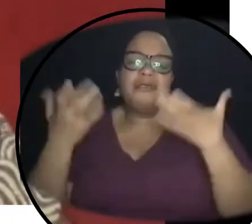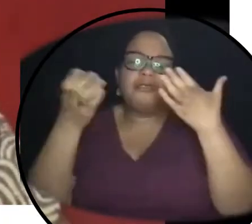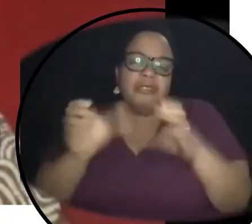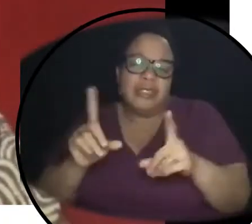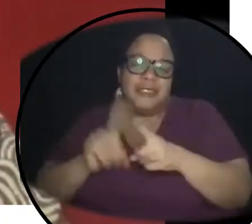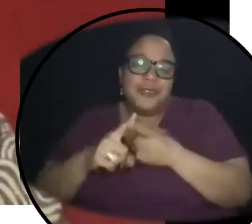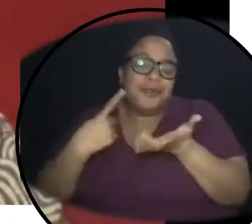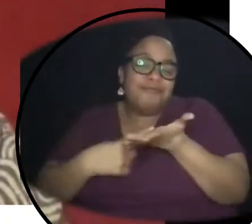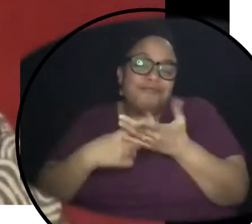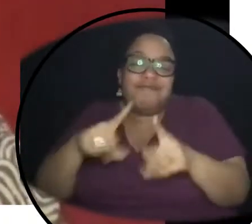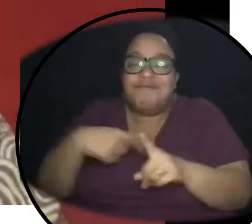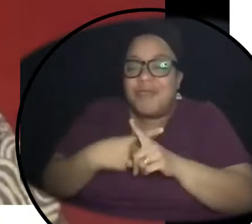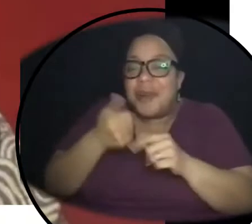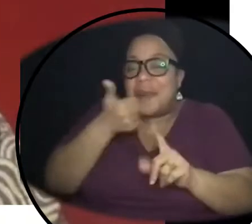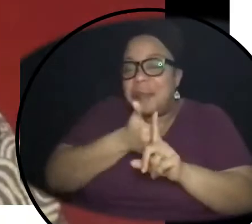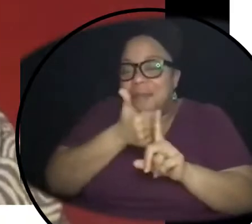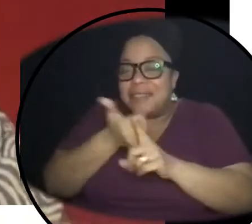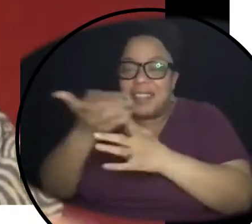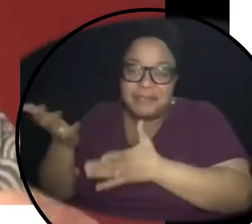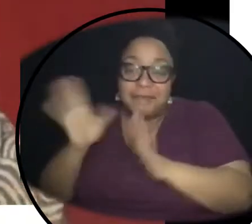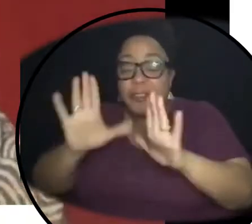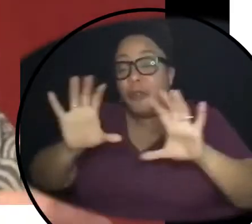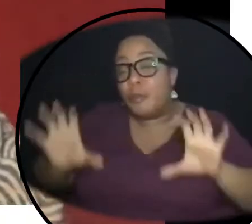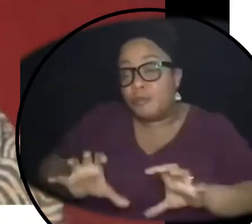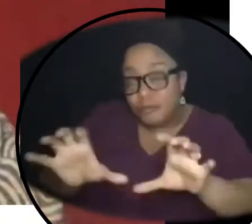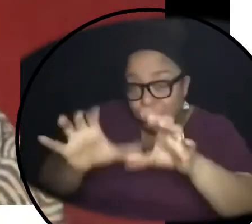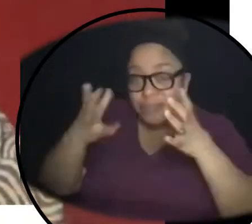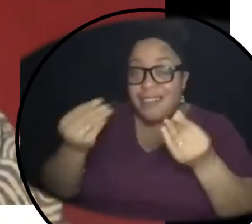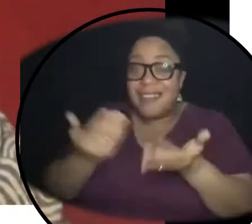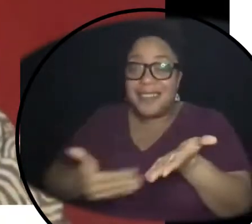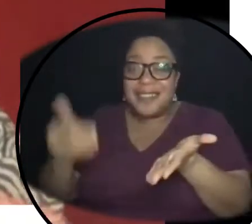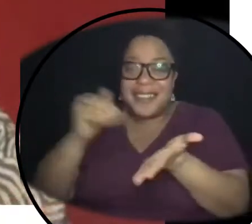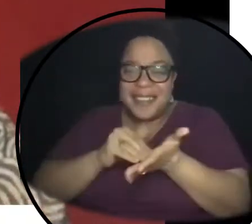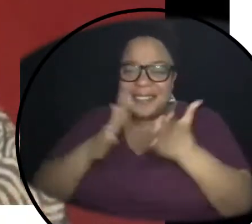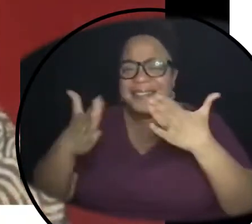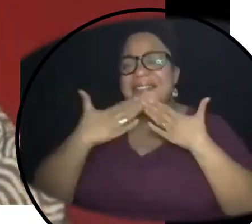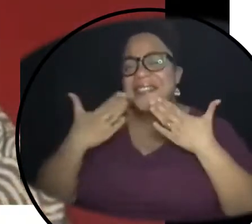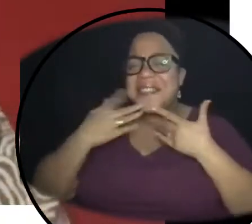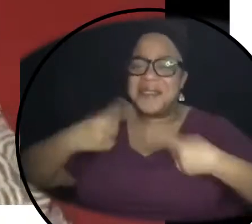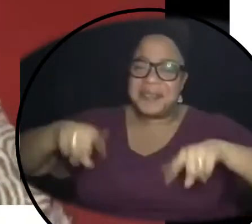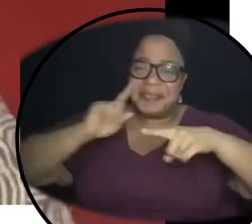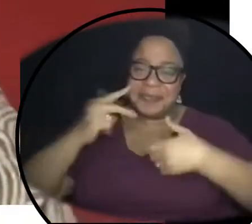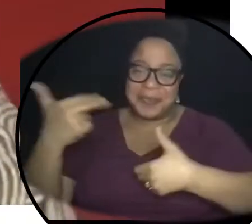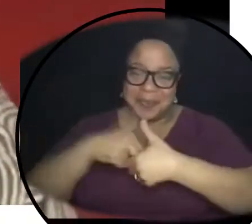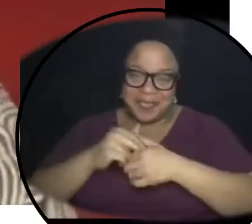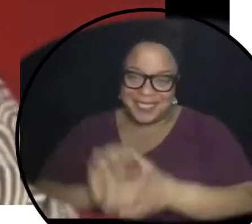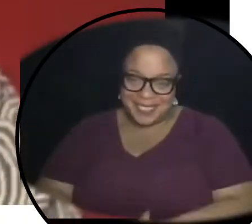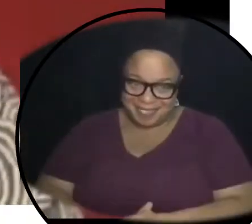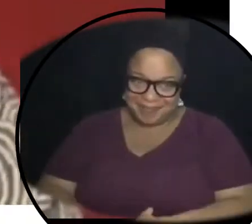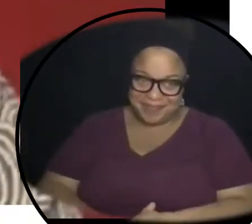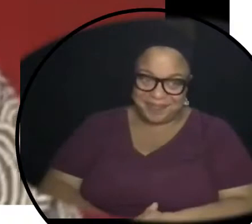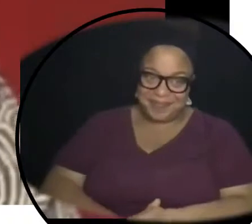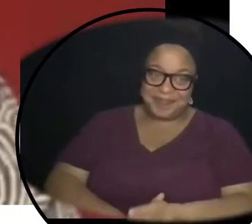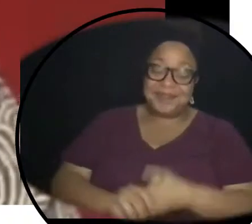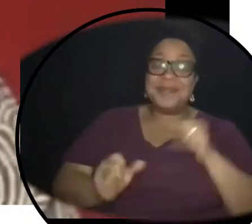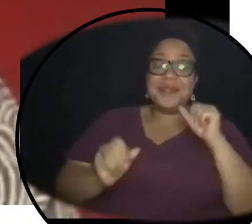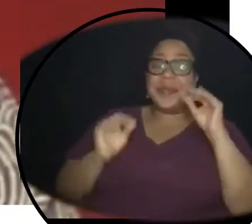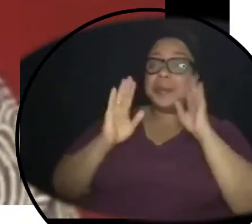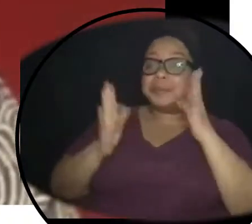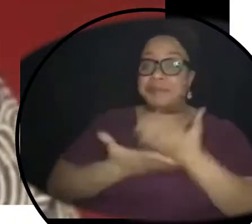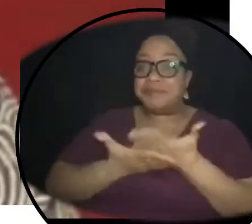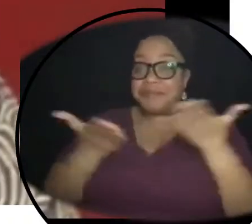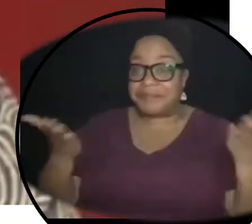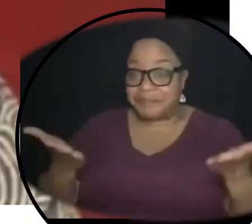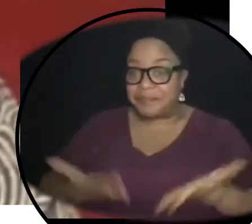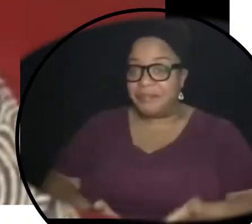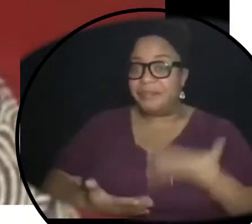other places in the Horn of Africa and did not recognize me as a citizen when I was born, my commitment to